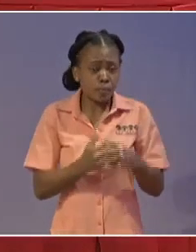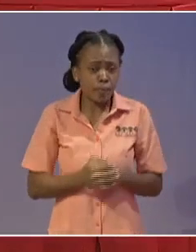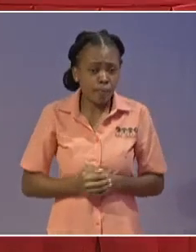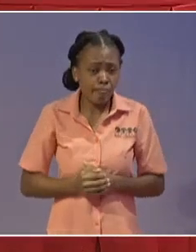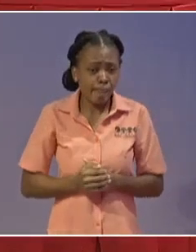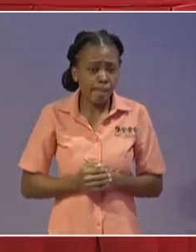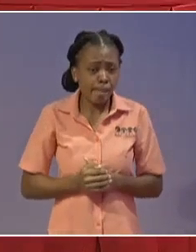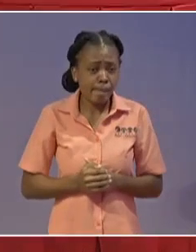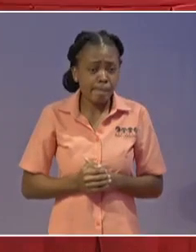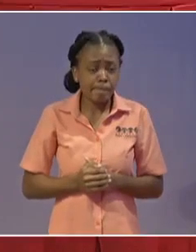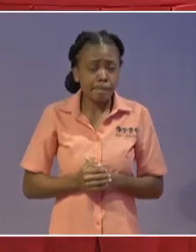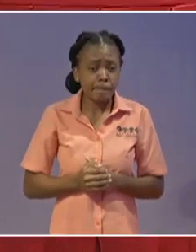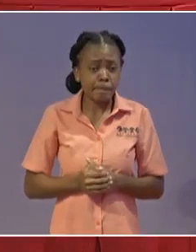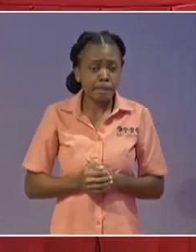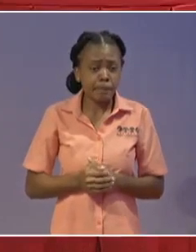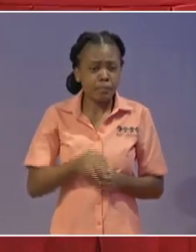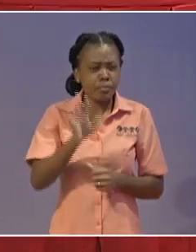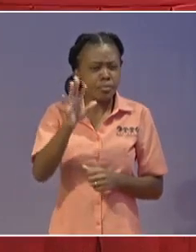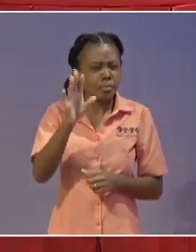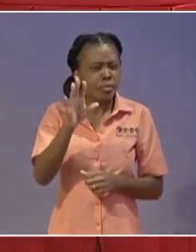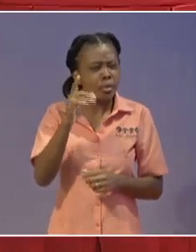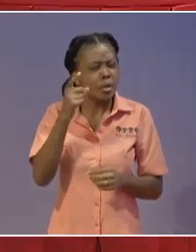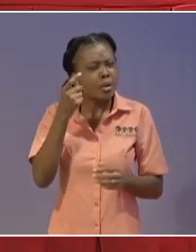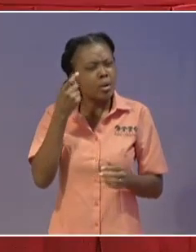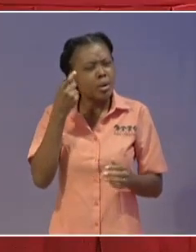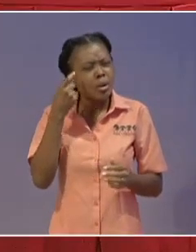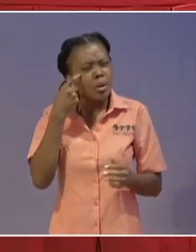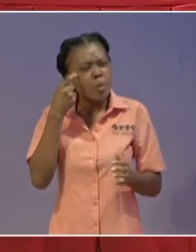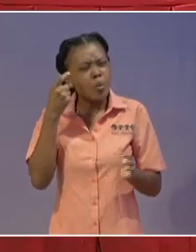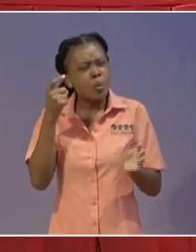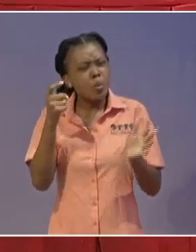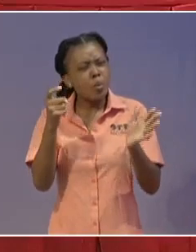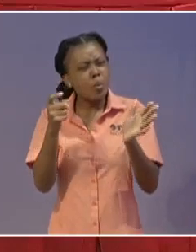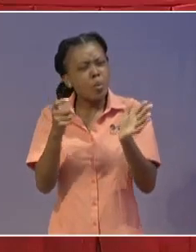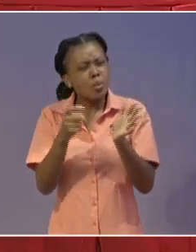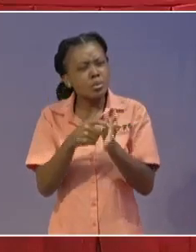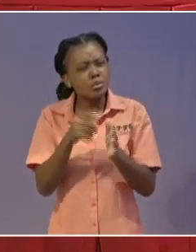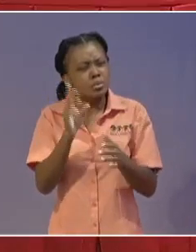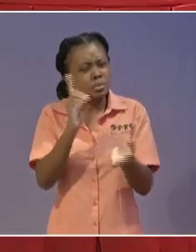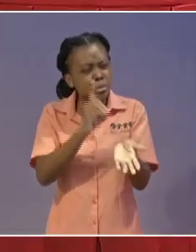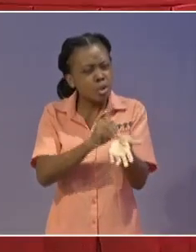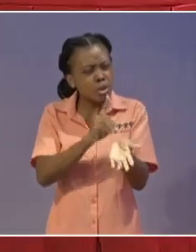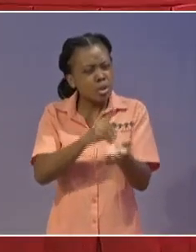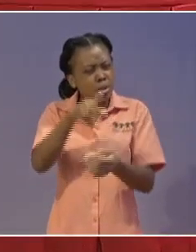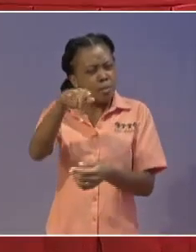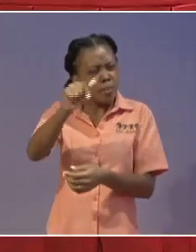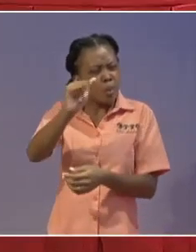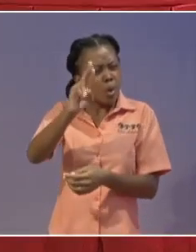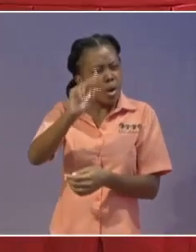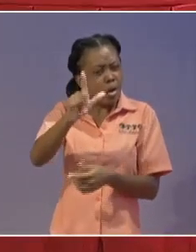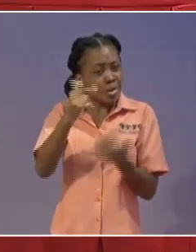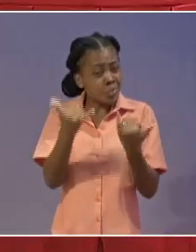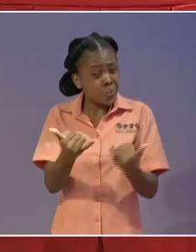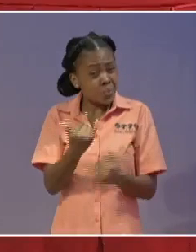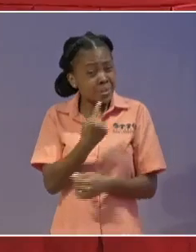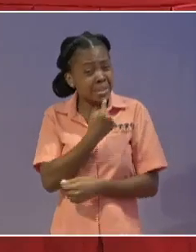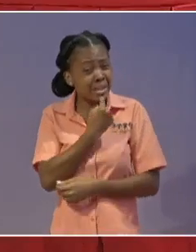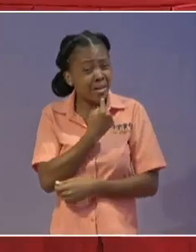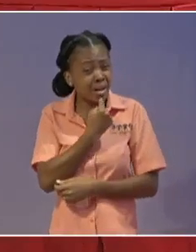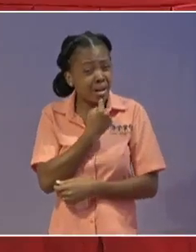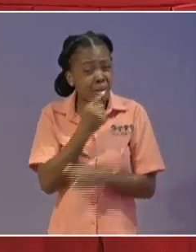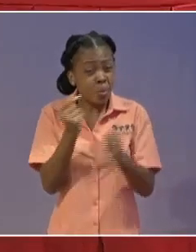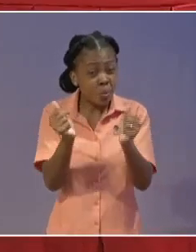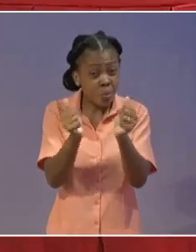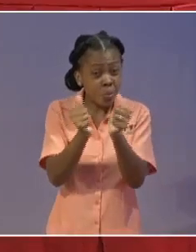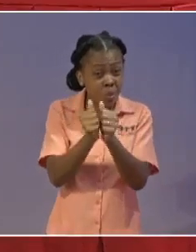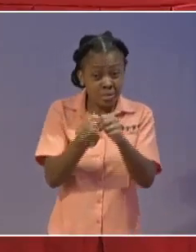Paul just said and what we are what is being anticipated in terms of that 3 to 5-fold increase